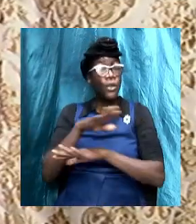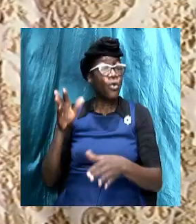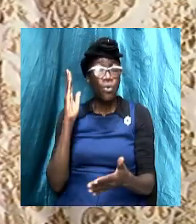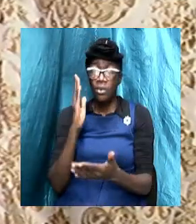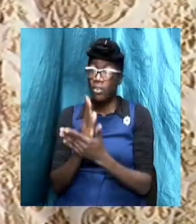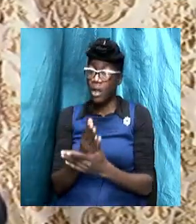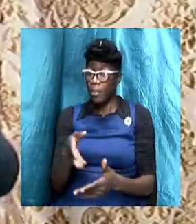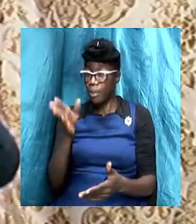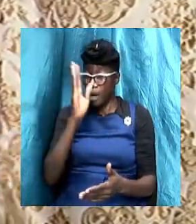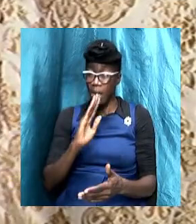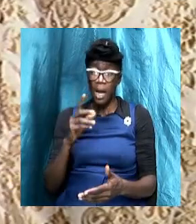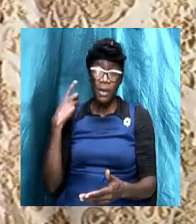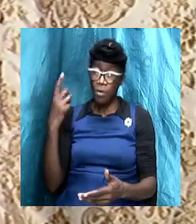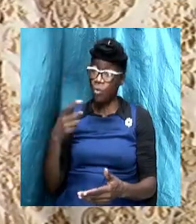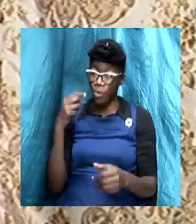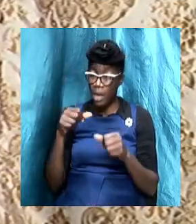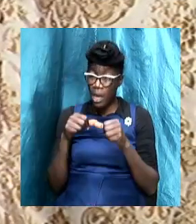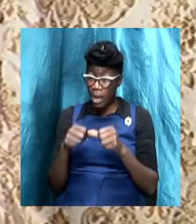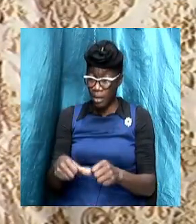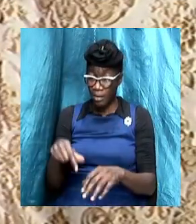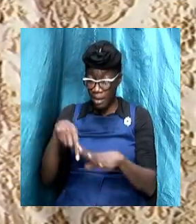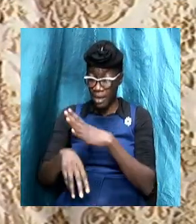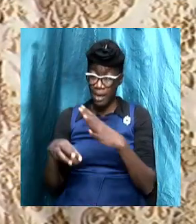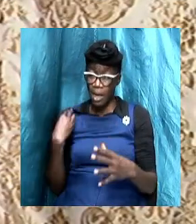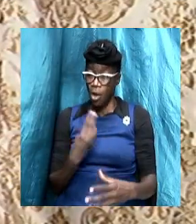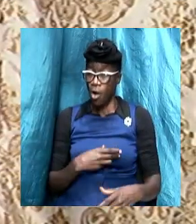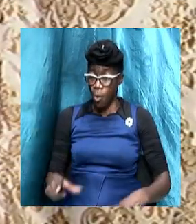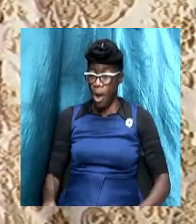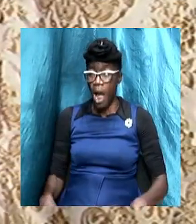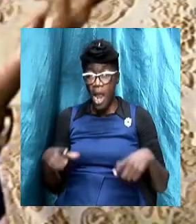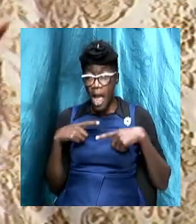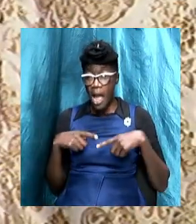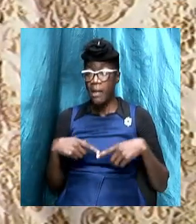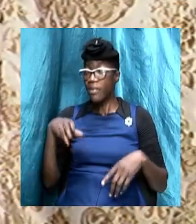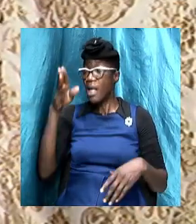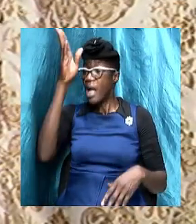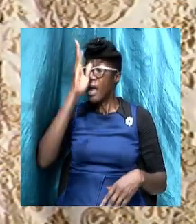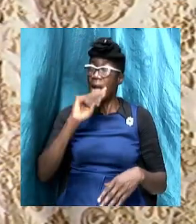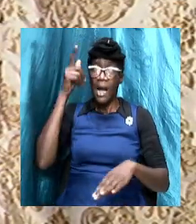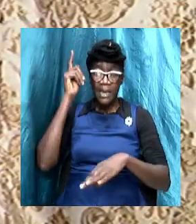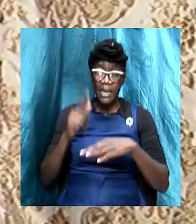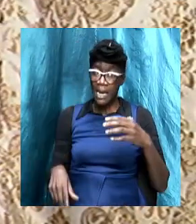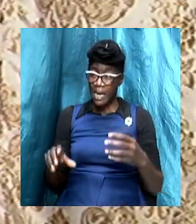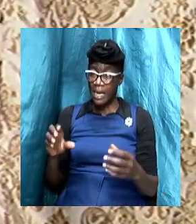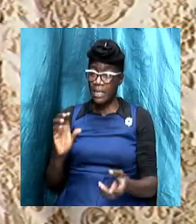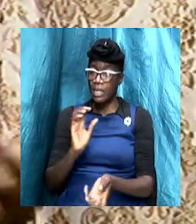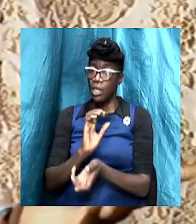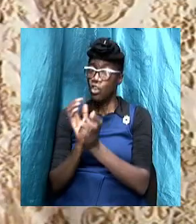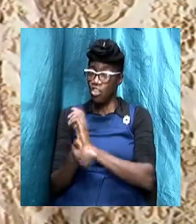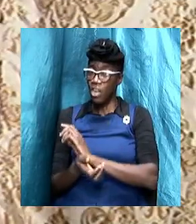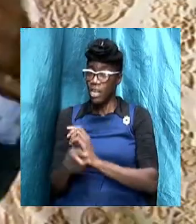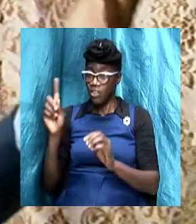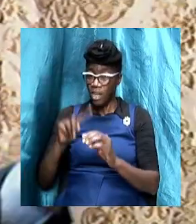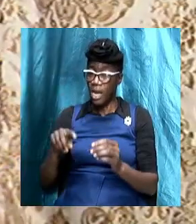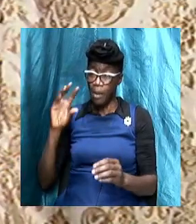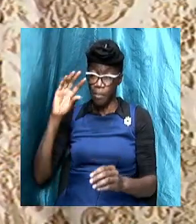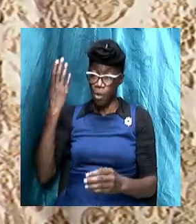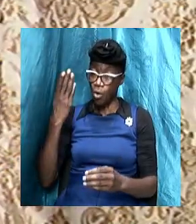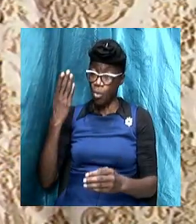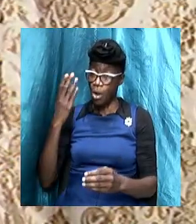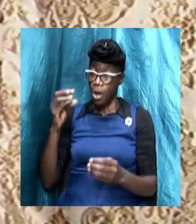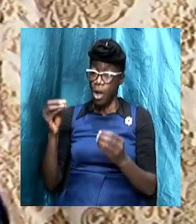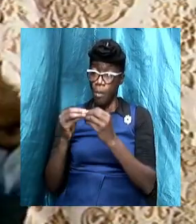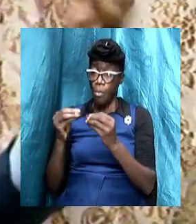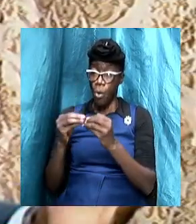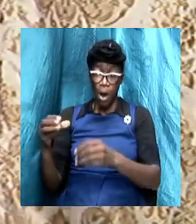is the only constant in our lives. God can not change. God can become more powerful than he is. He is all powerful.